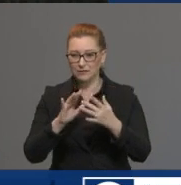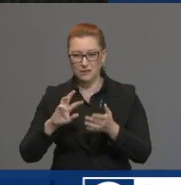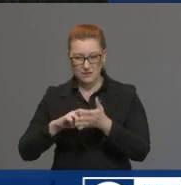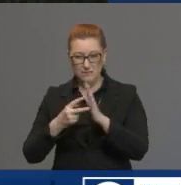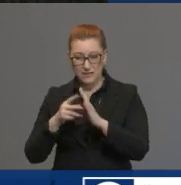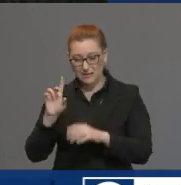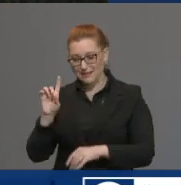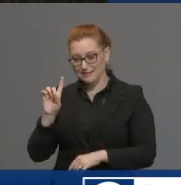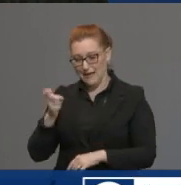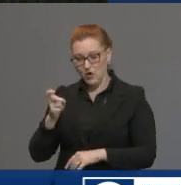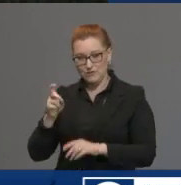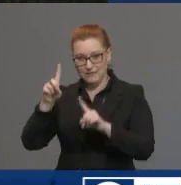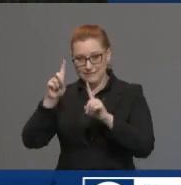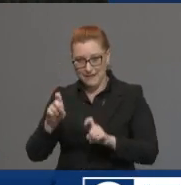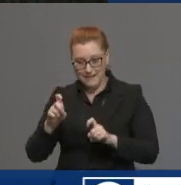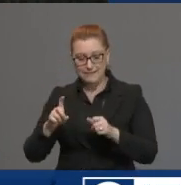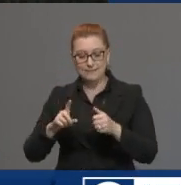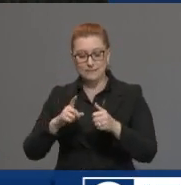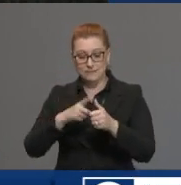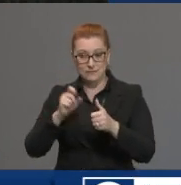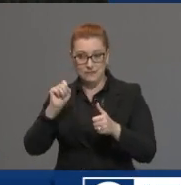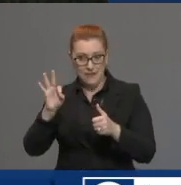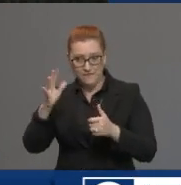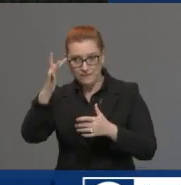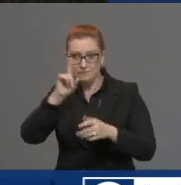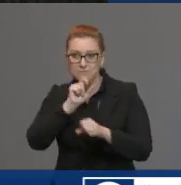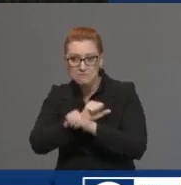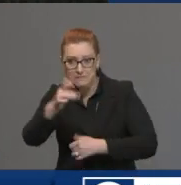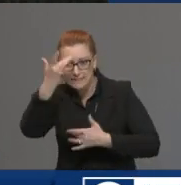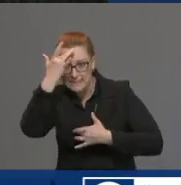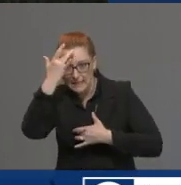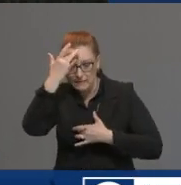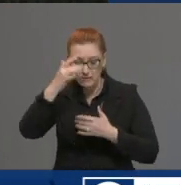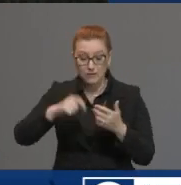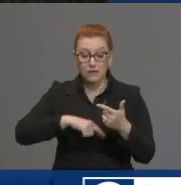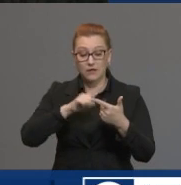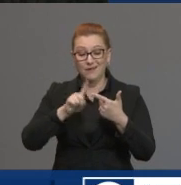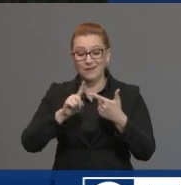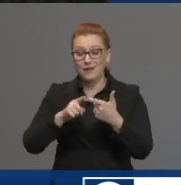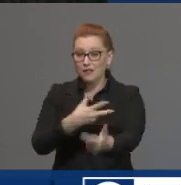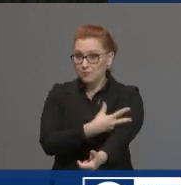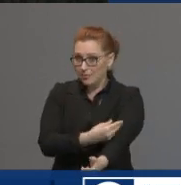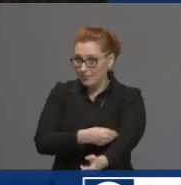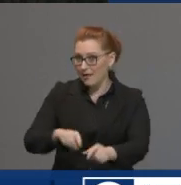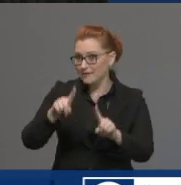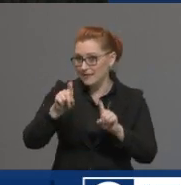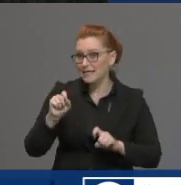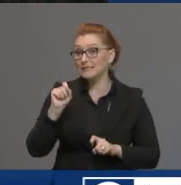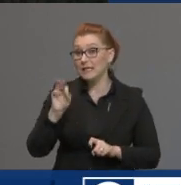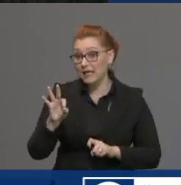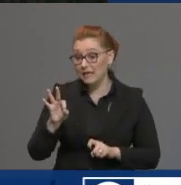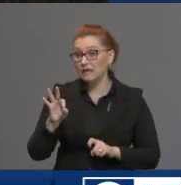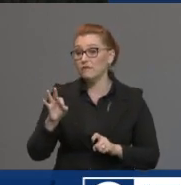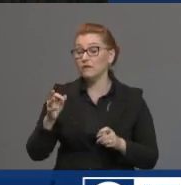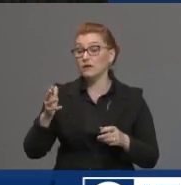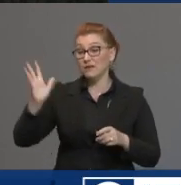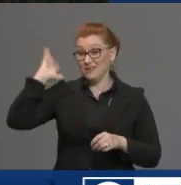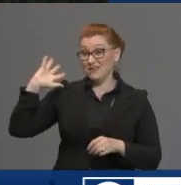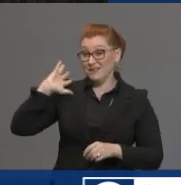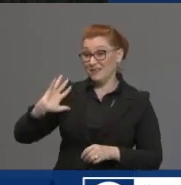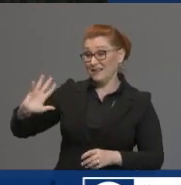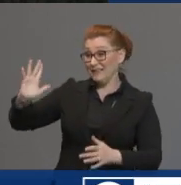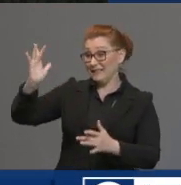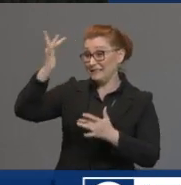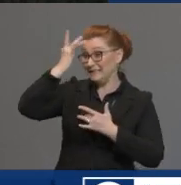sick today, along with the antibody testing that Dr. Bobby Robbins touched on that tells you if you had